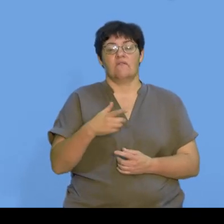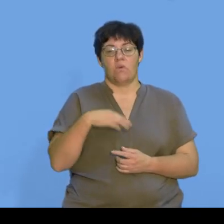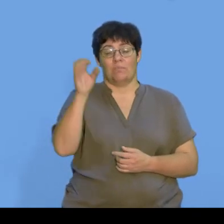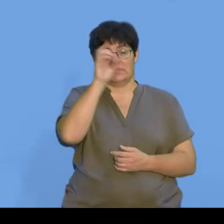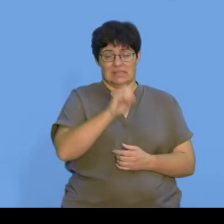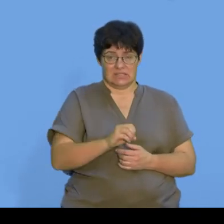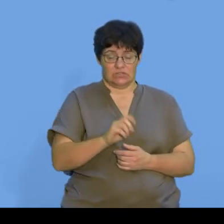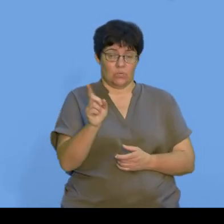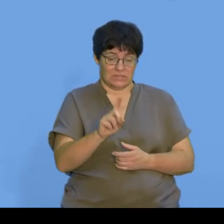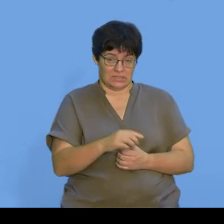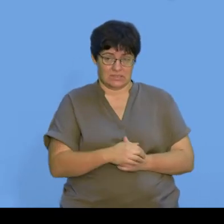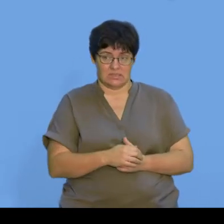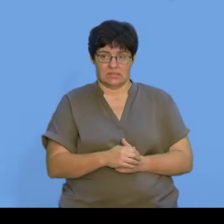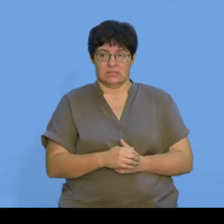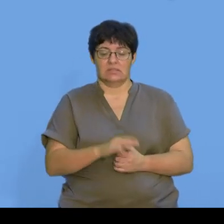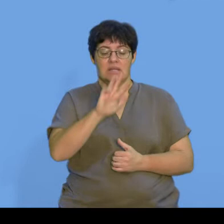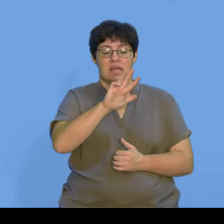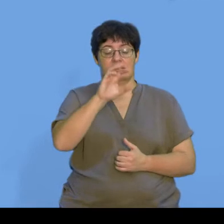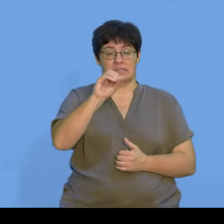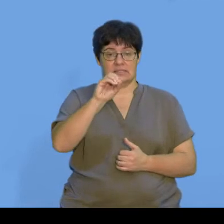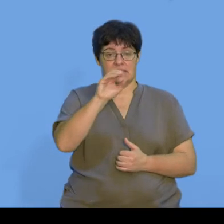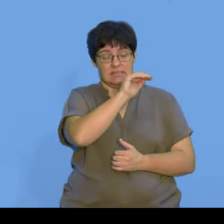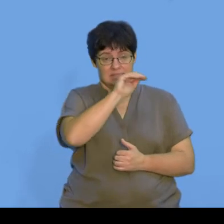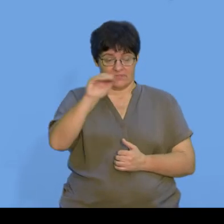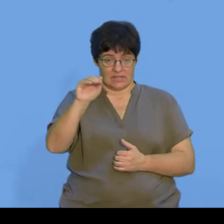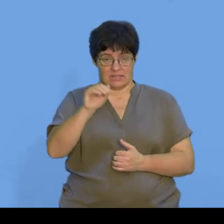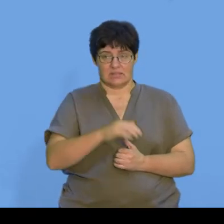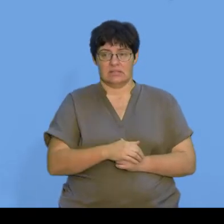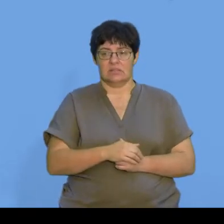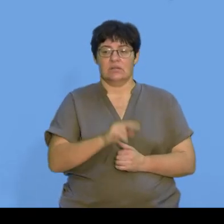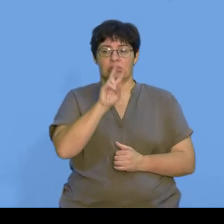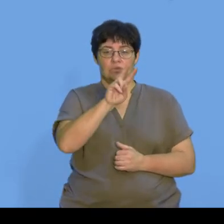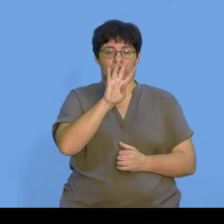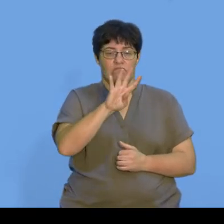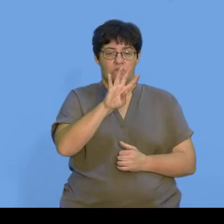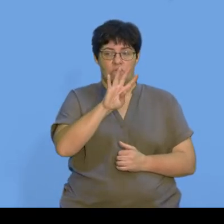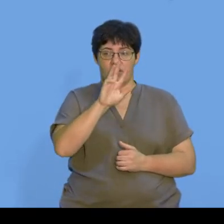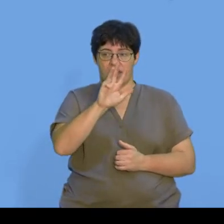it's obviously going to be 90 divided by